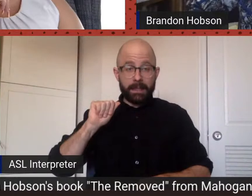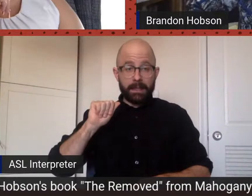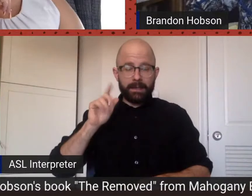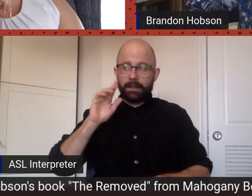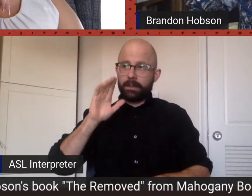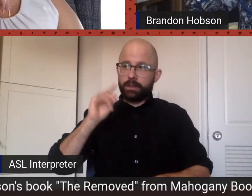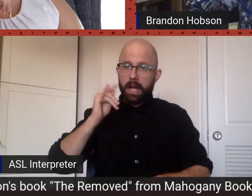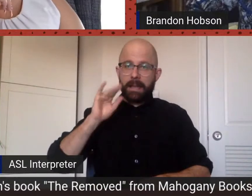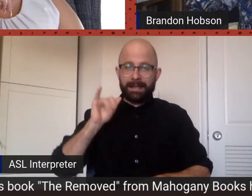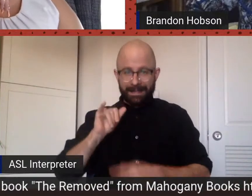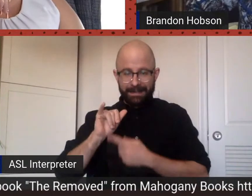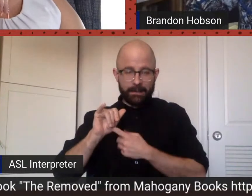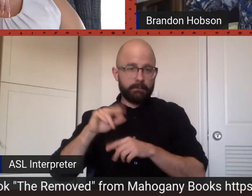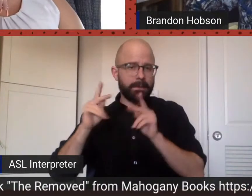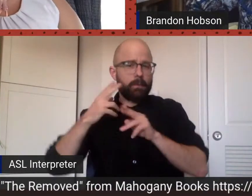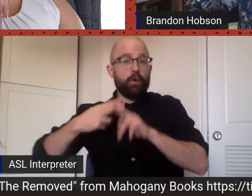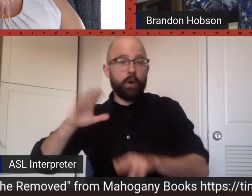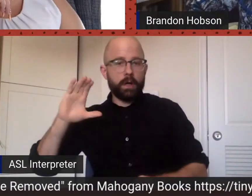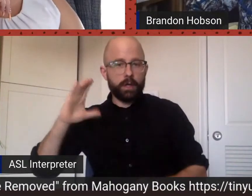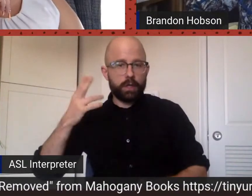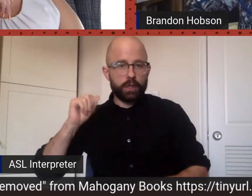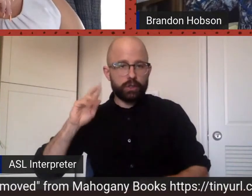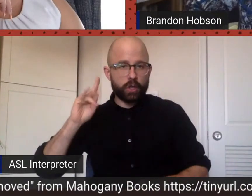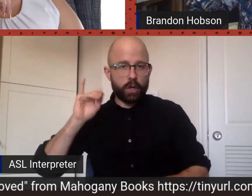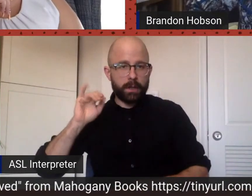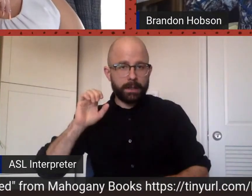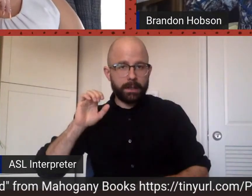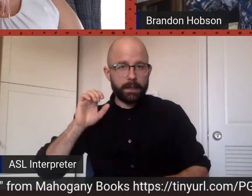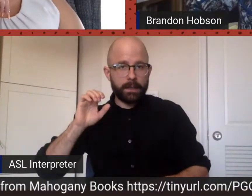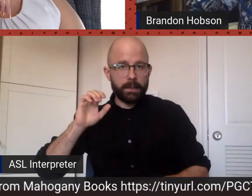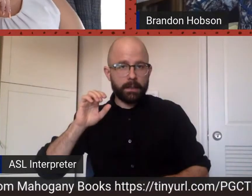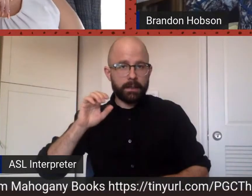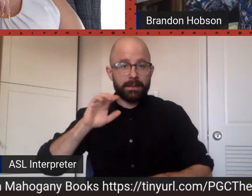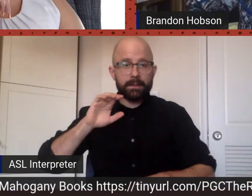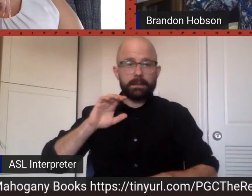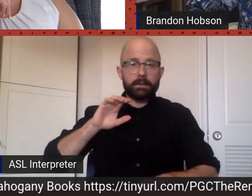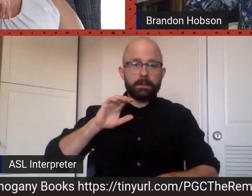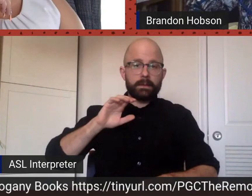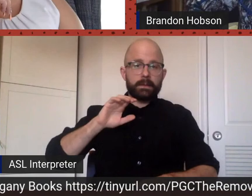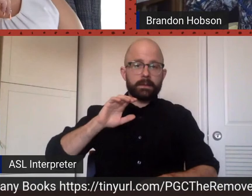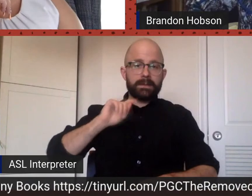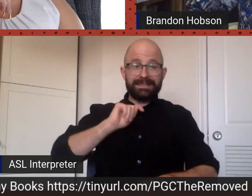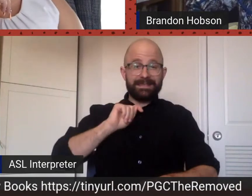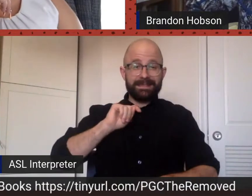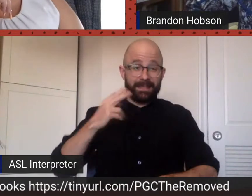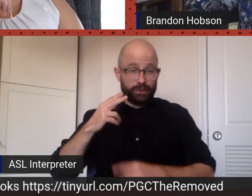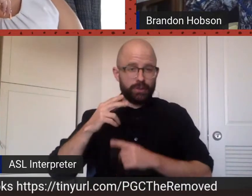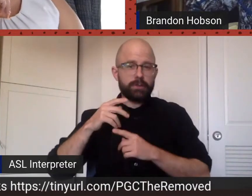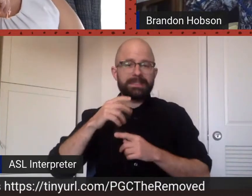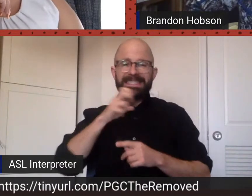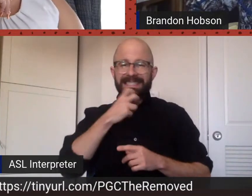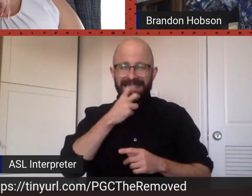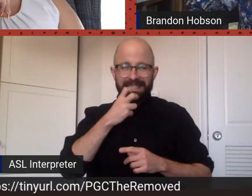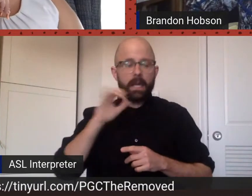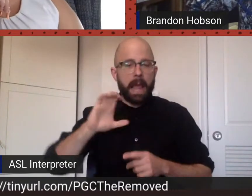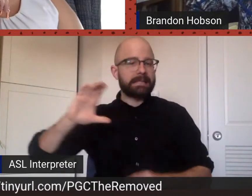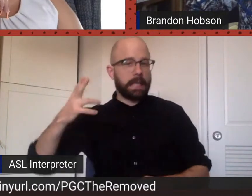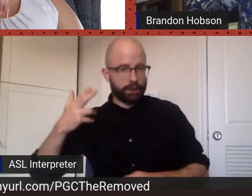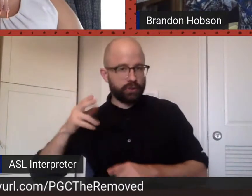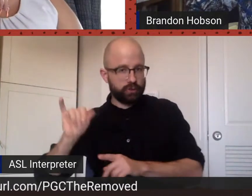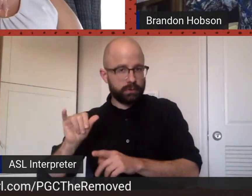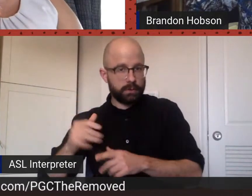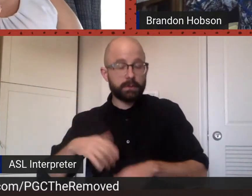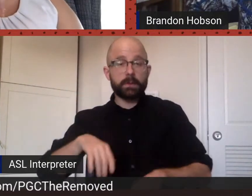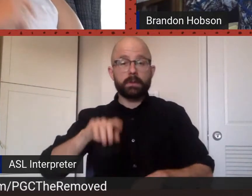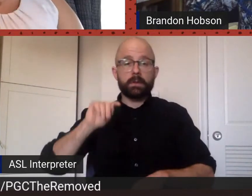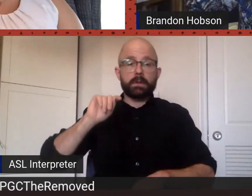right? But Charlie was, the TS is pronounced ch, like CH, Charlie. So Charlie was killed